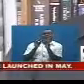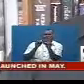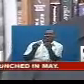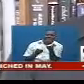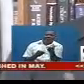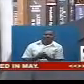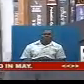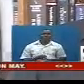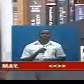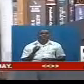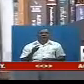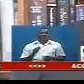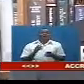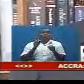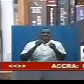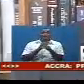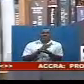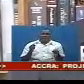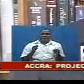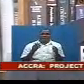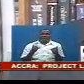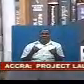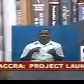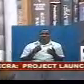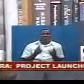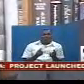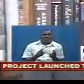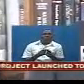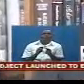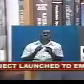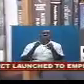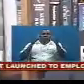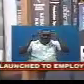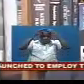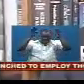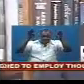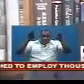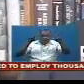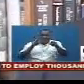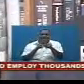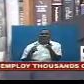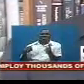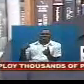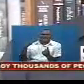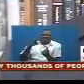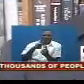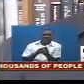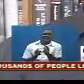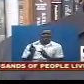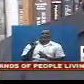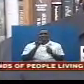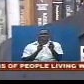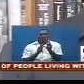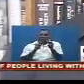teach them free of charge. At this time, what we're doing is to create awareness until